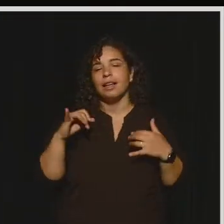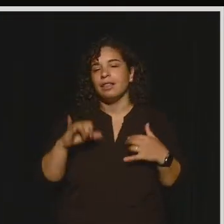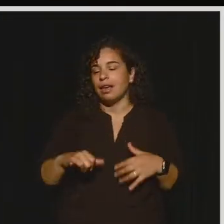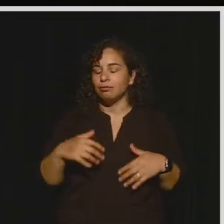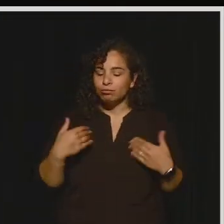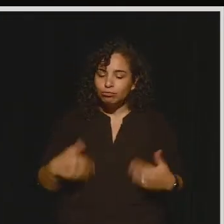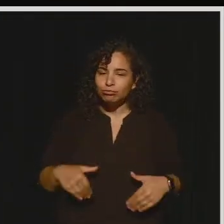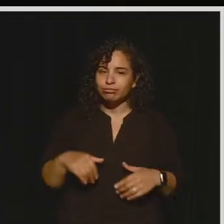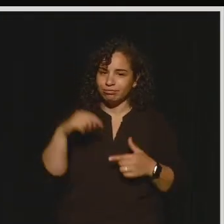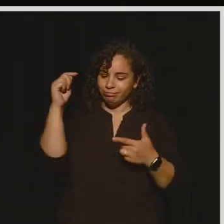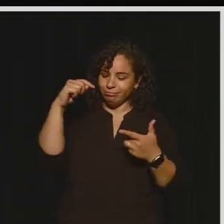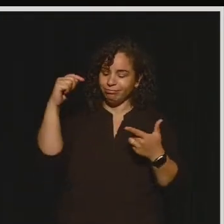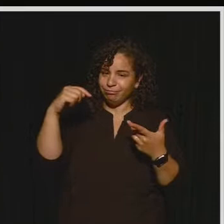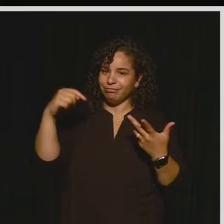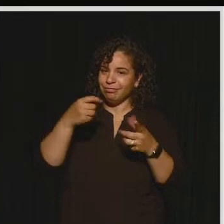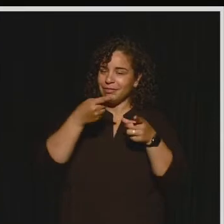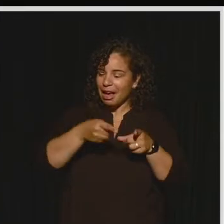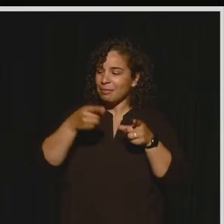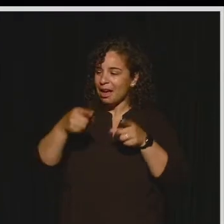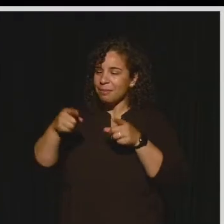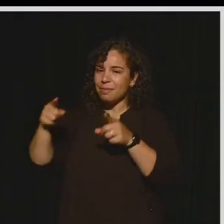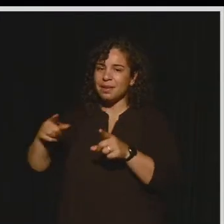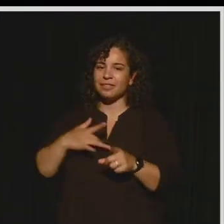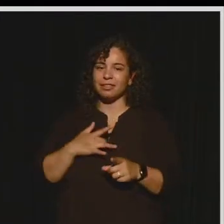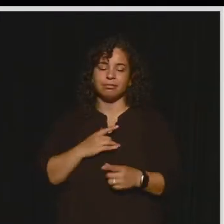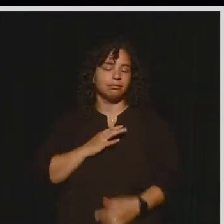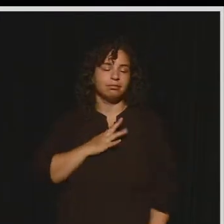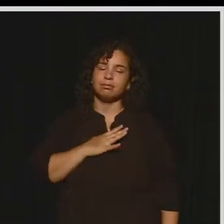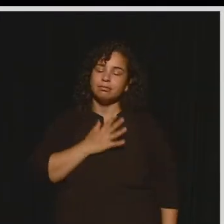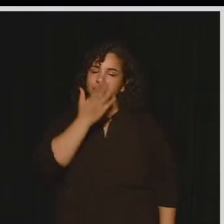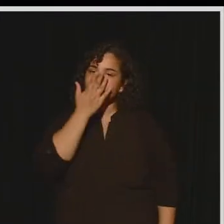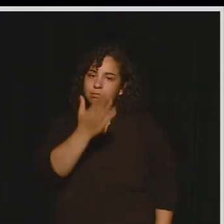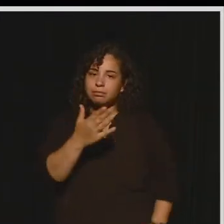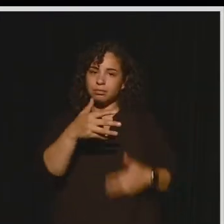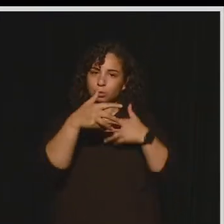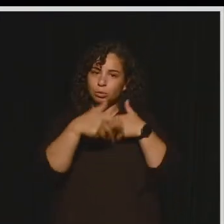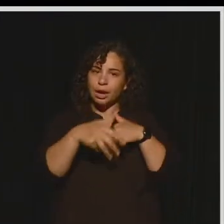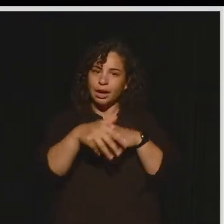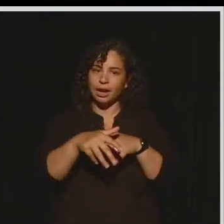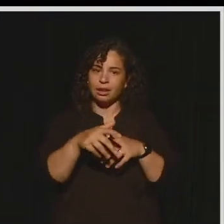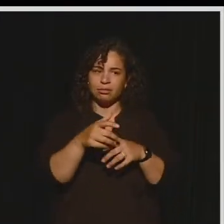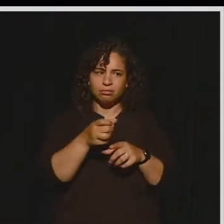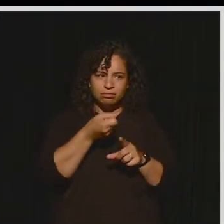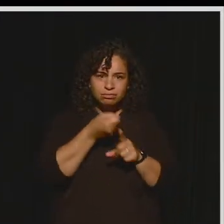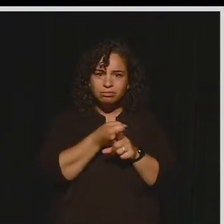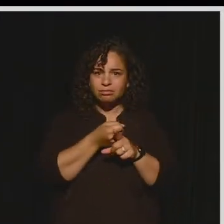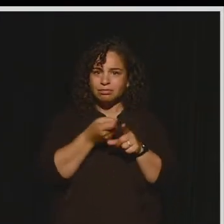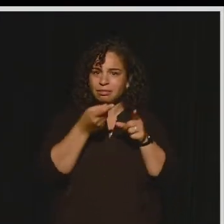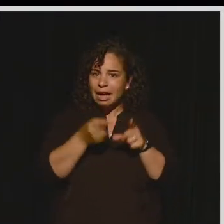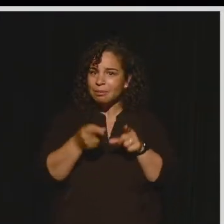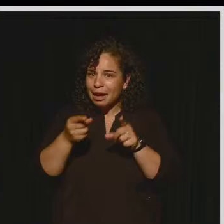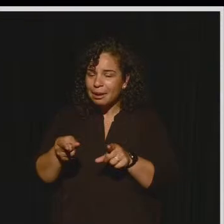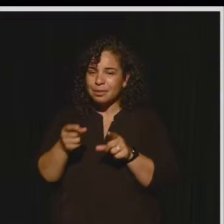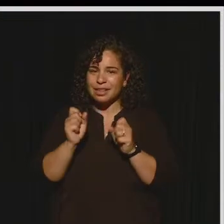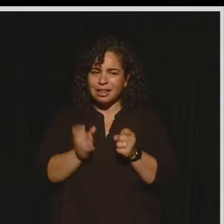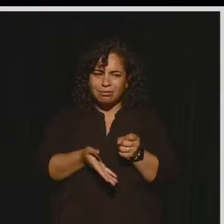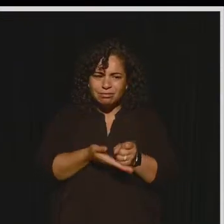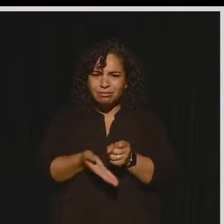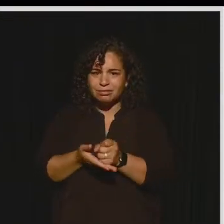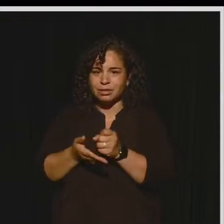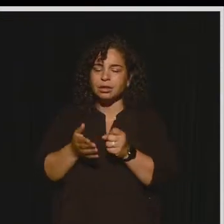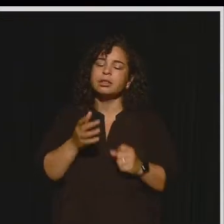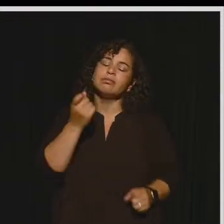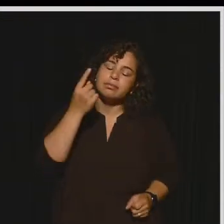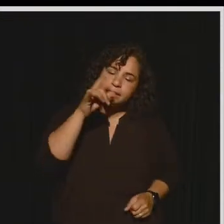those are the things that I think are just so amazing about what the parade has done. I mean, the parade has, absolutely, it's changed